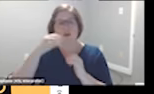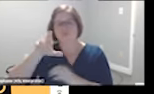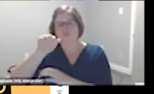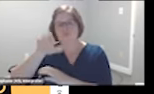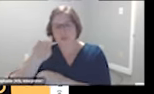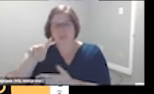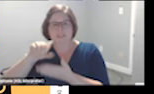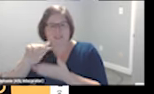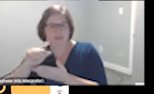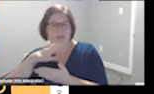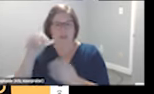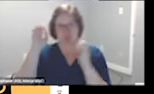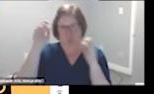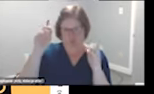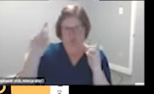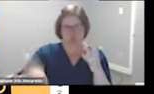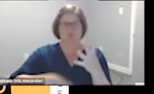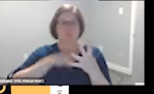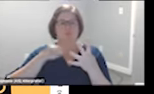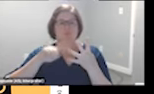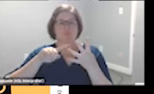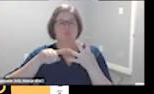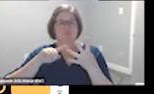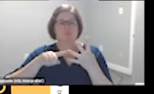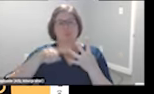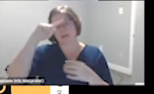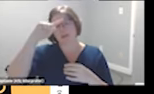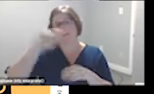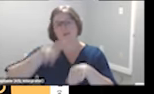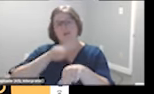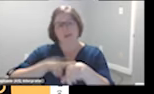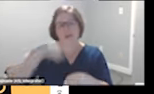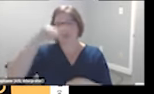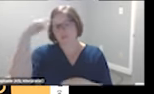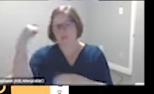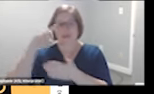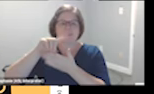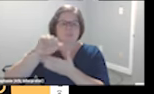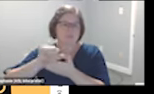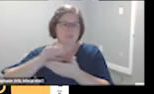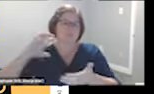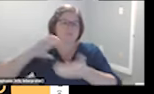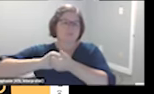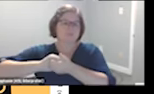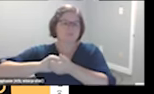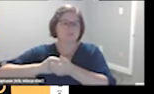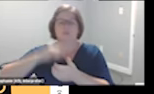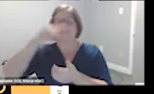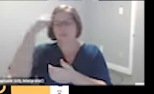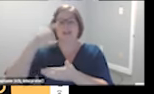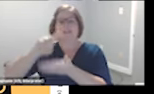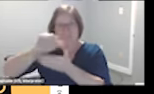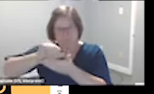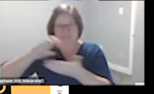Autismandrace.com also has some reading. And then just a few examples of groups are the National Black Disability Coalition,